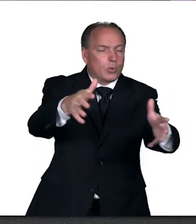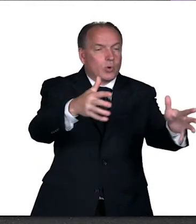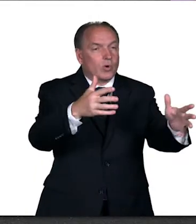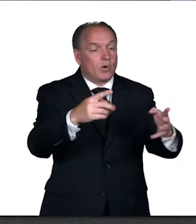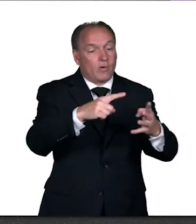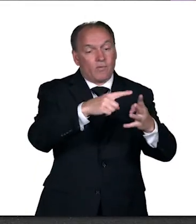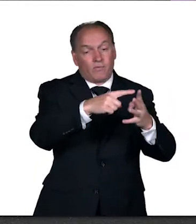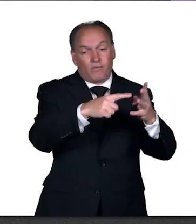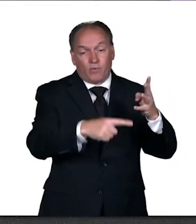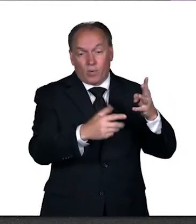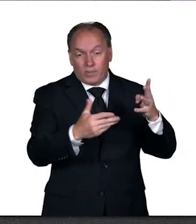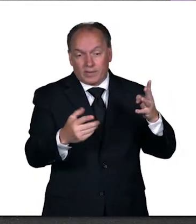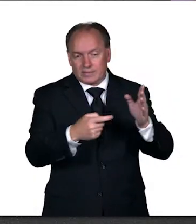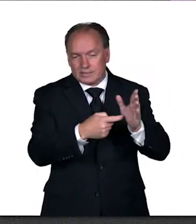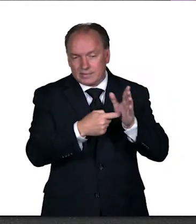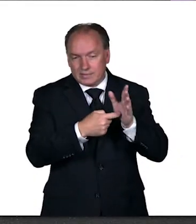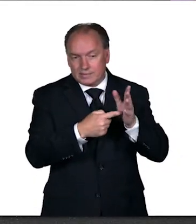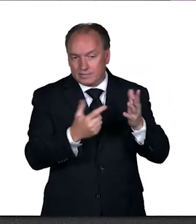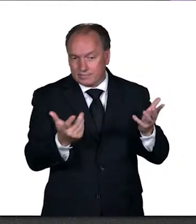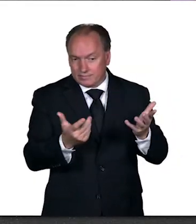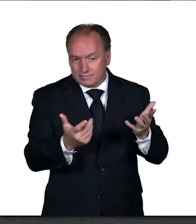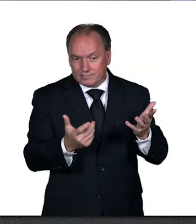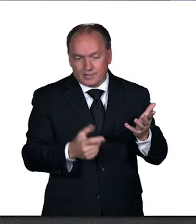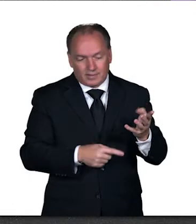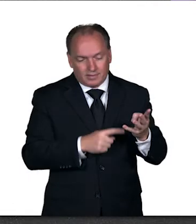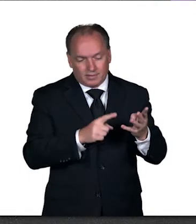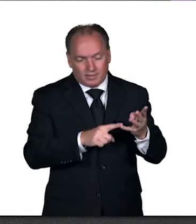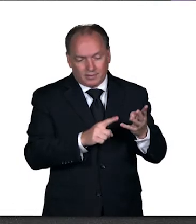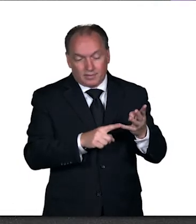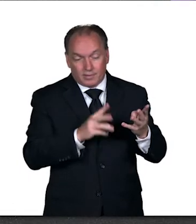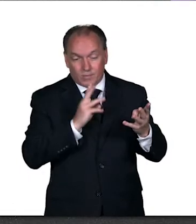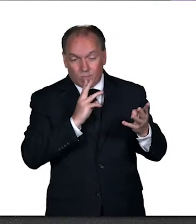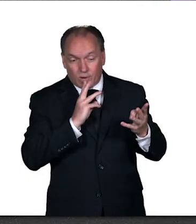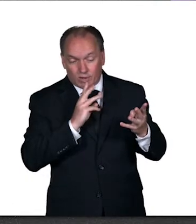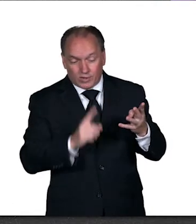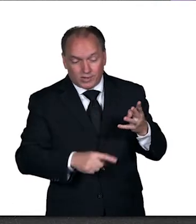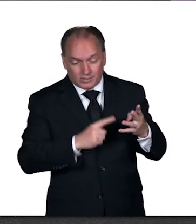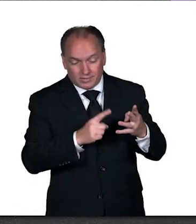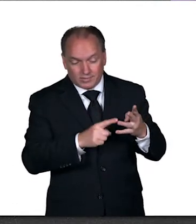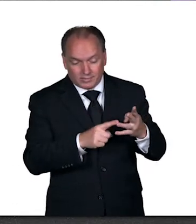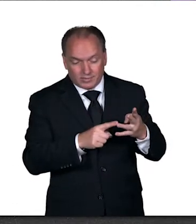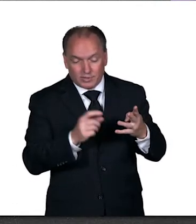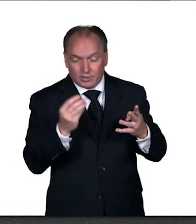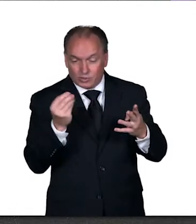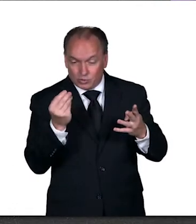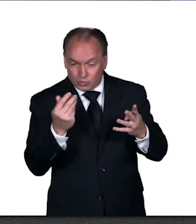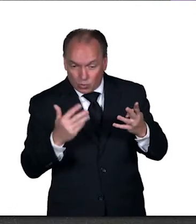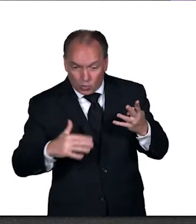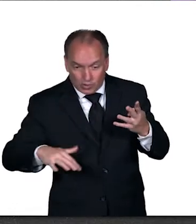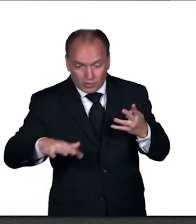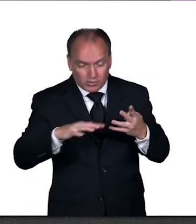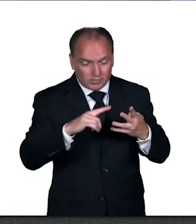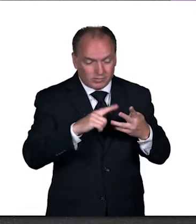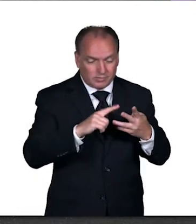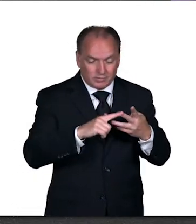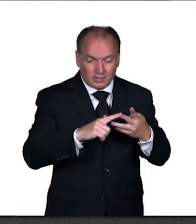need four things. The first one is water. The second is soil.